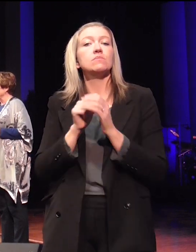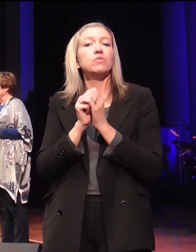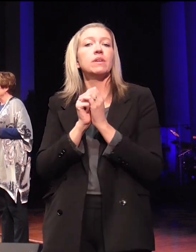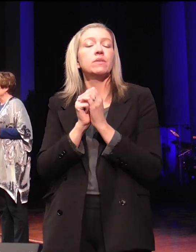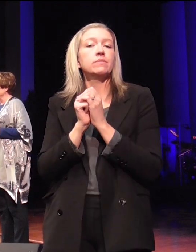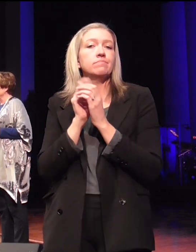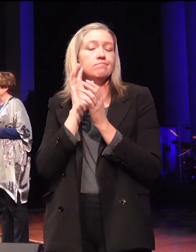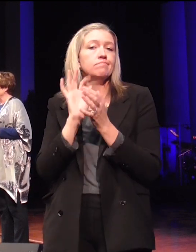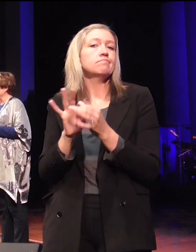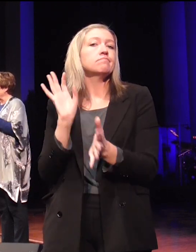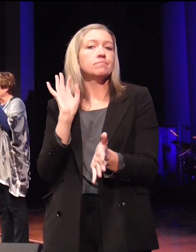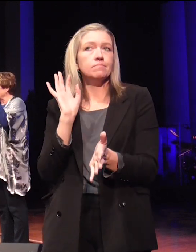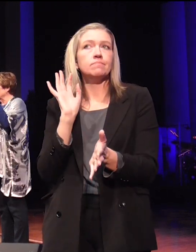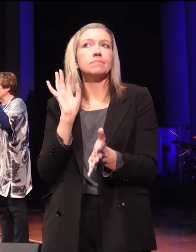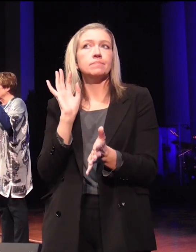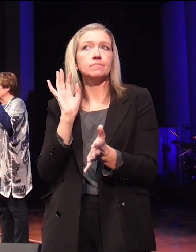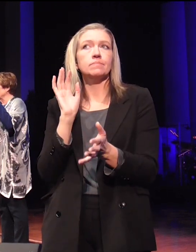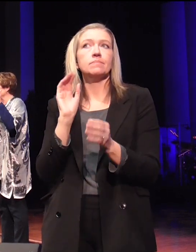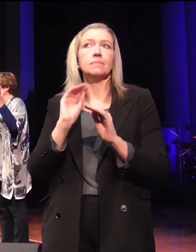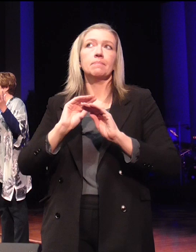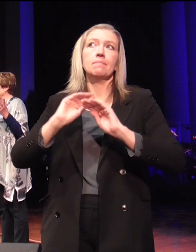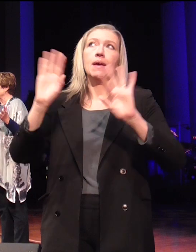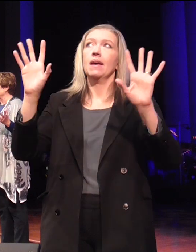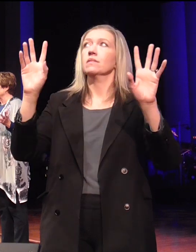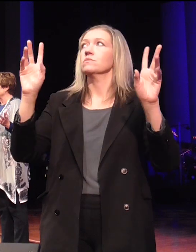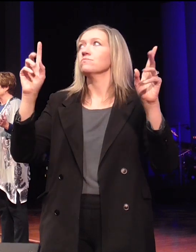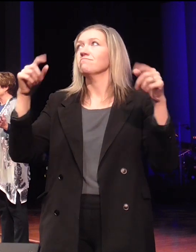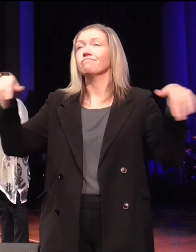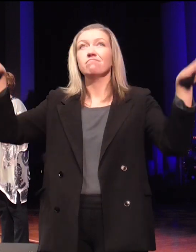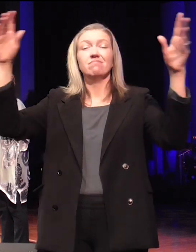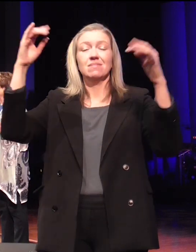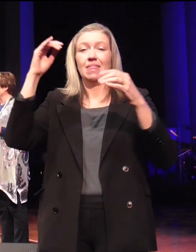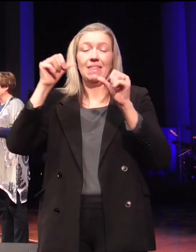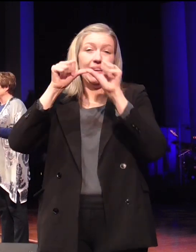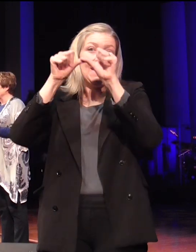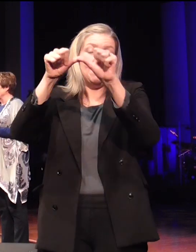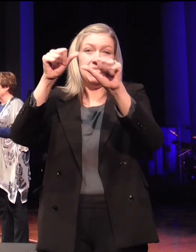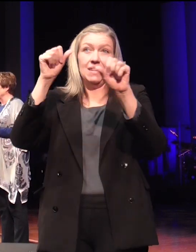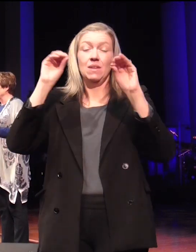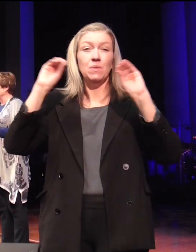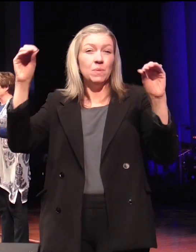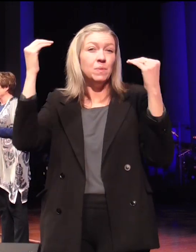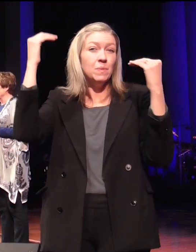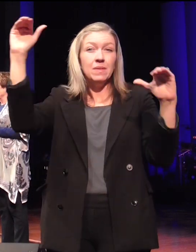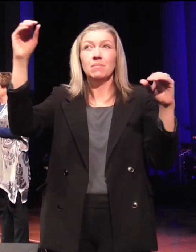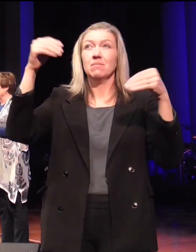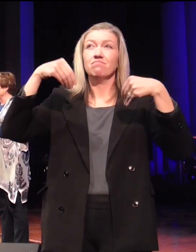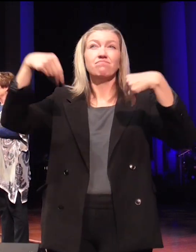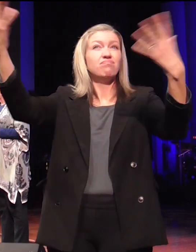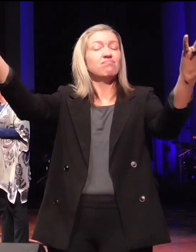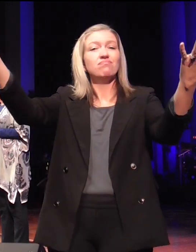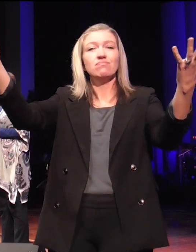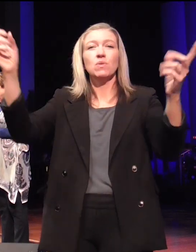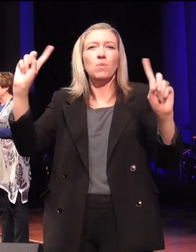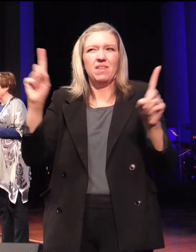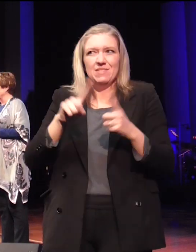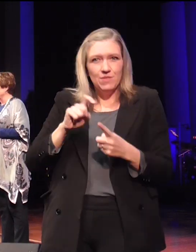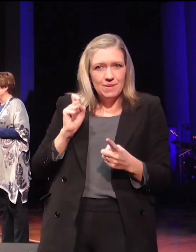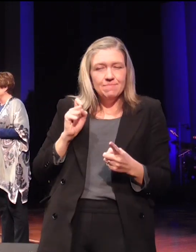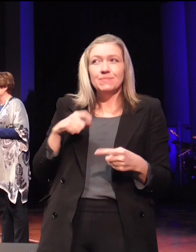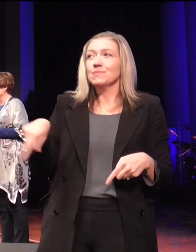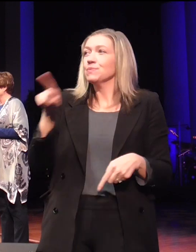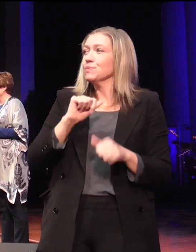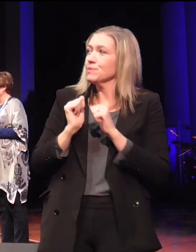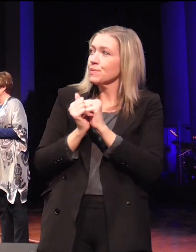go back into the infinite where it came. And together we